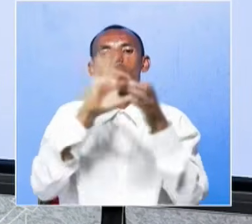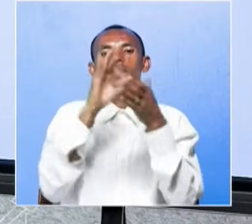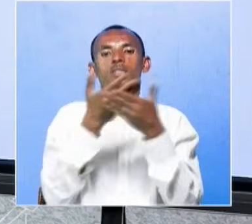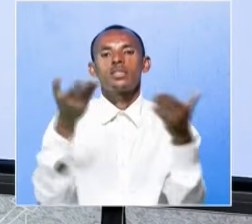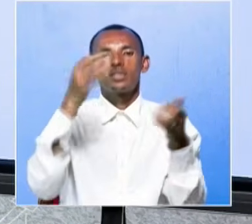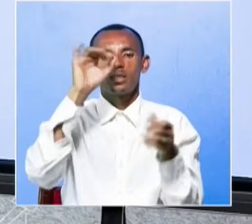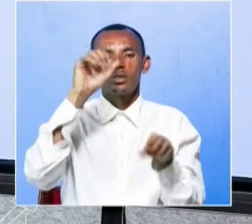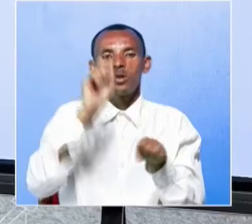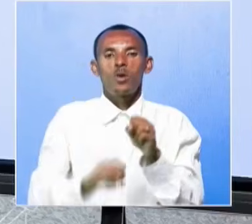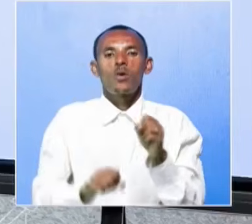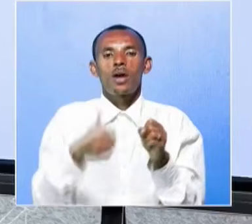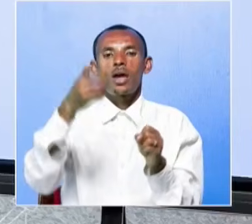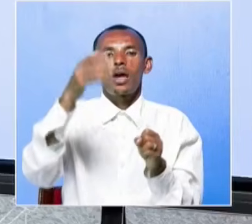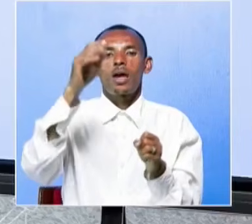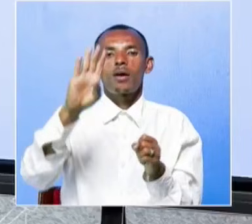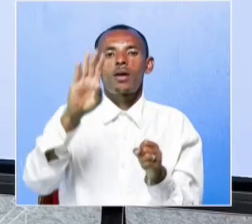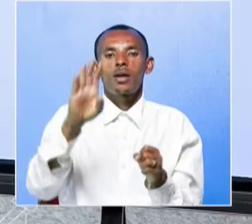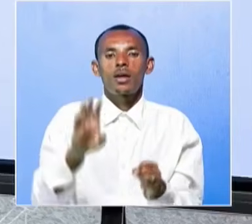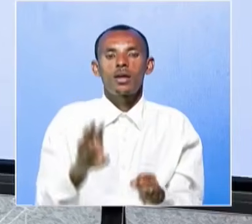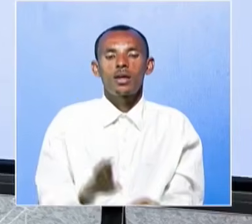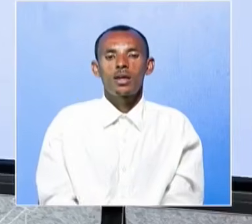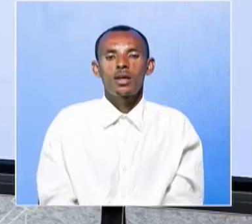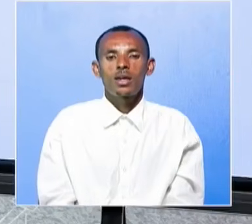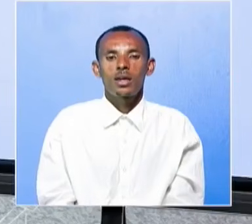So AB is